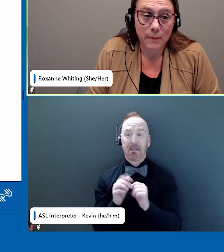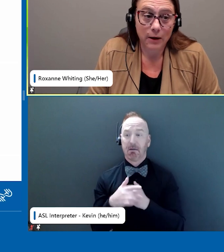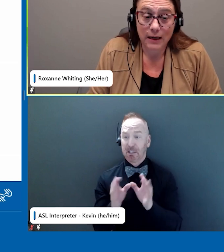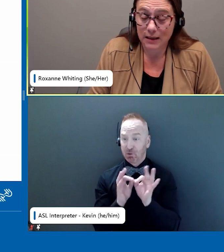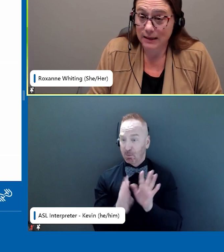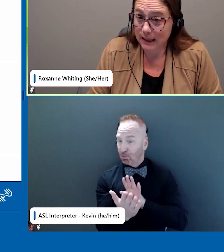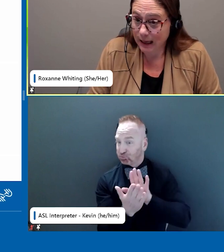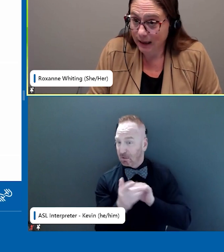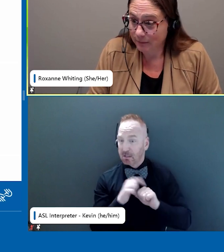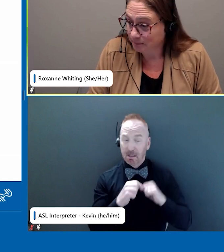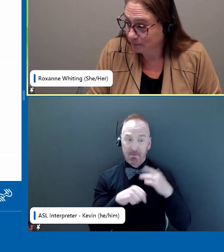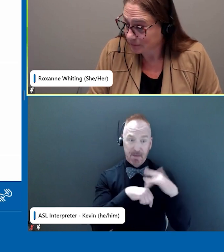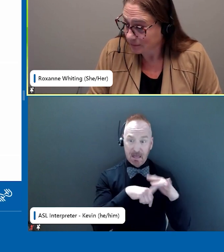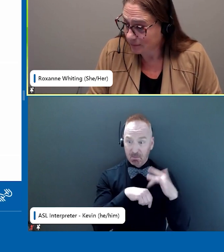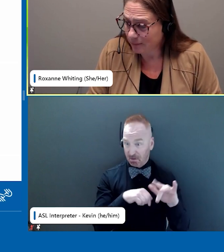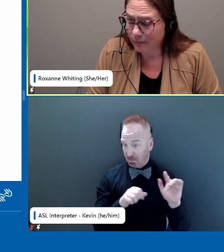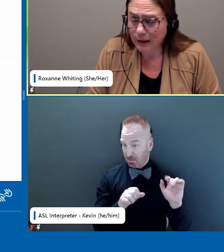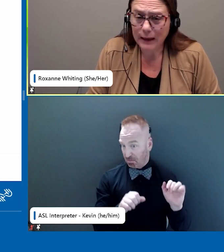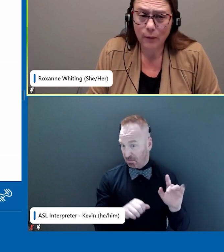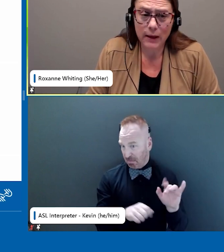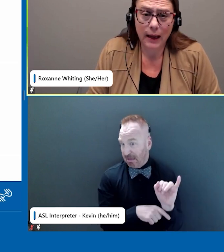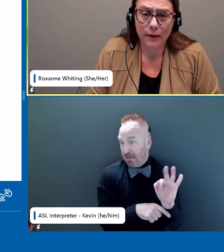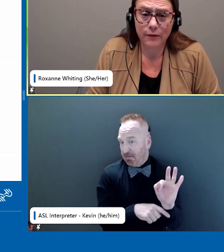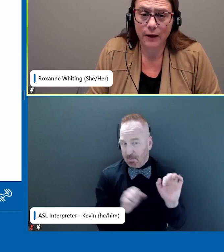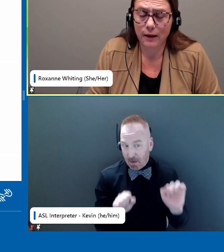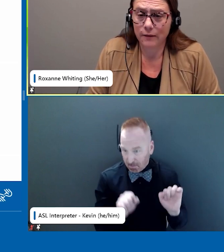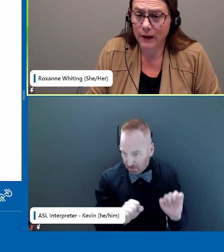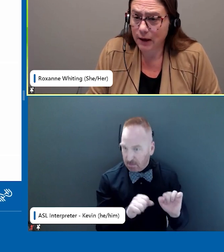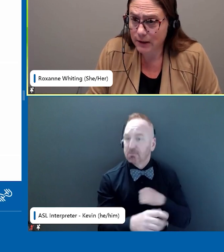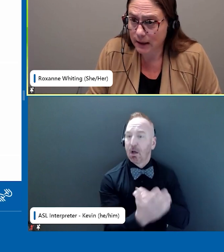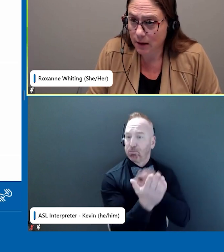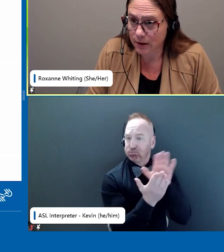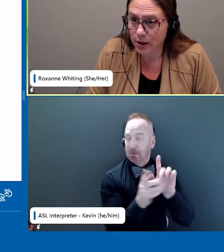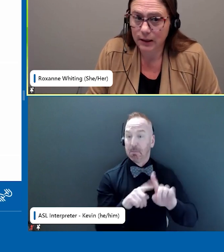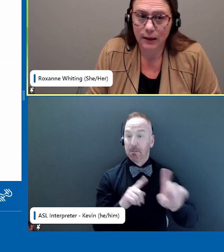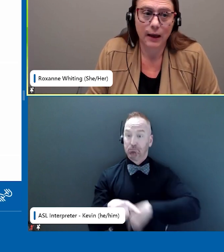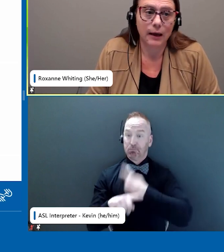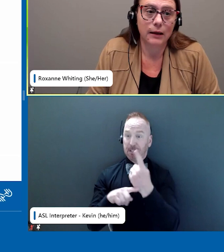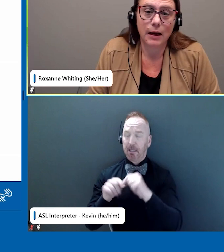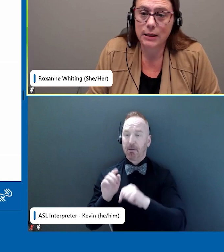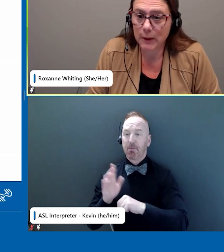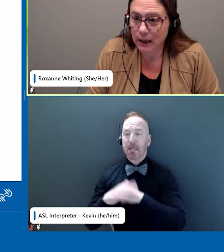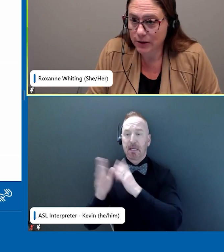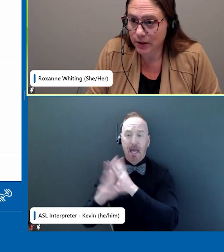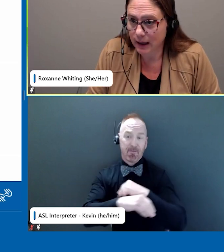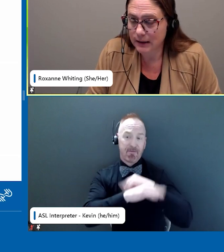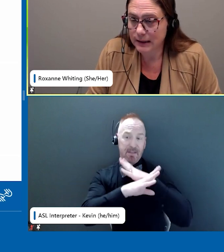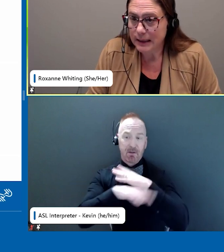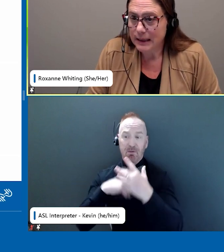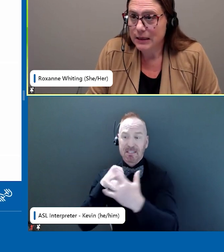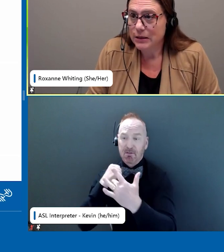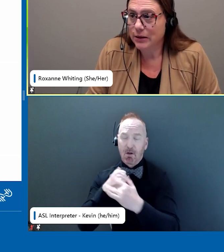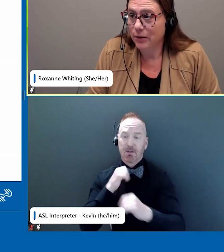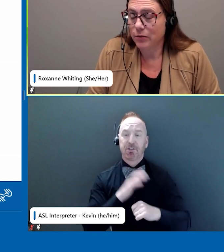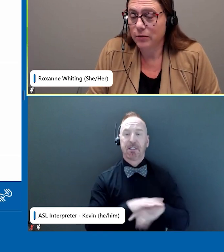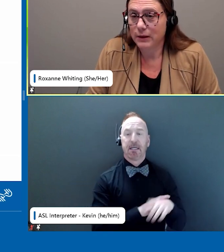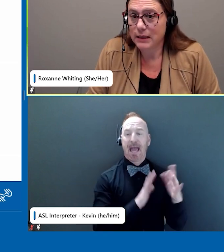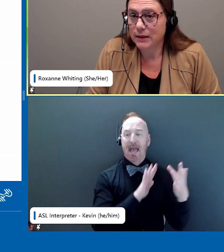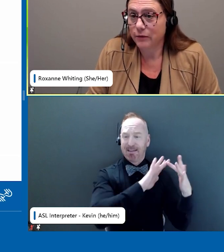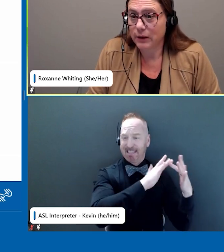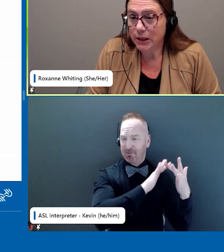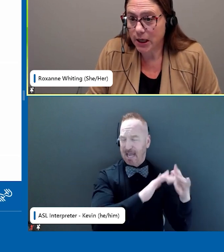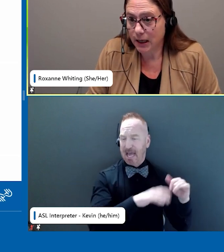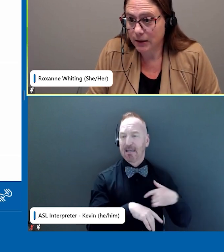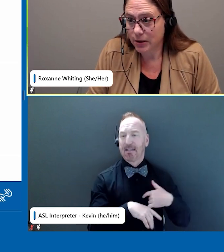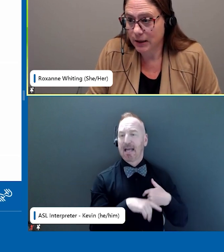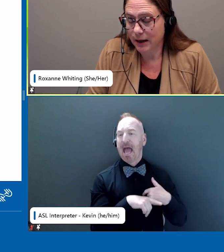When we compare that to today, now we have video technology and high-speed internet. So things